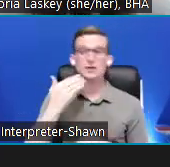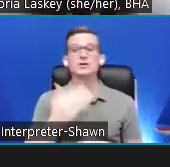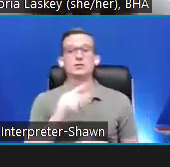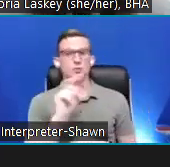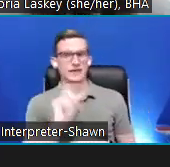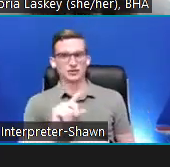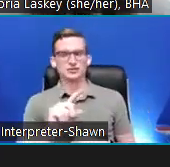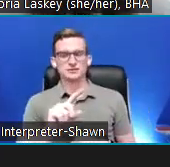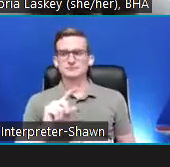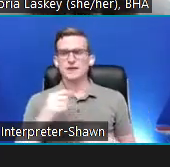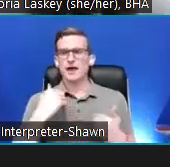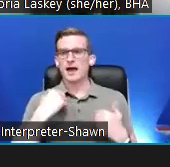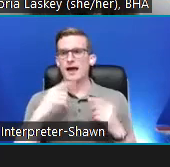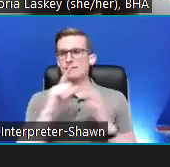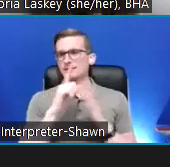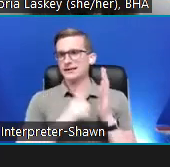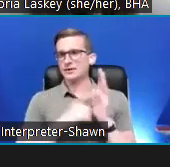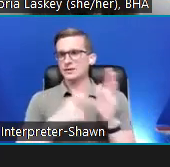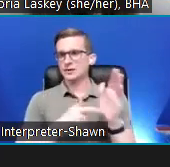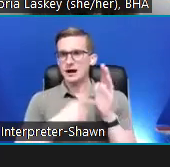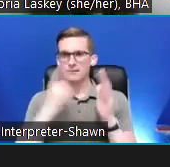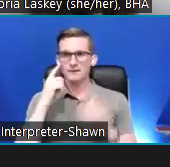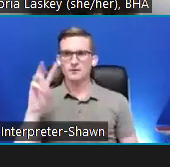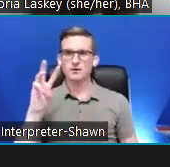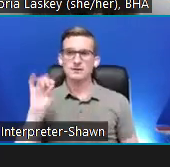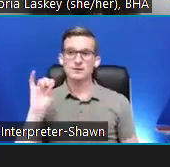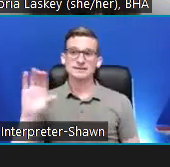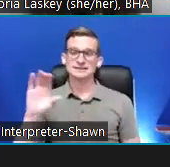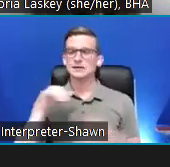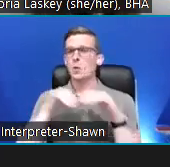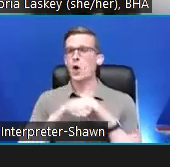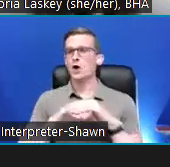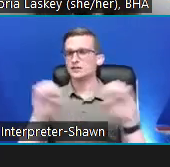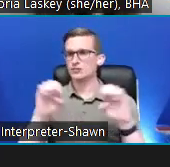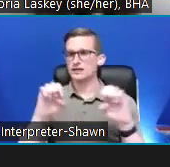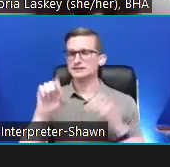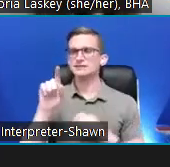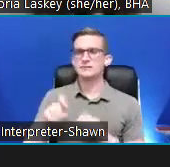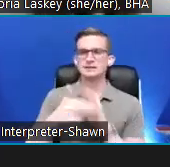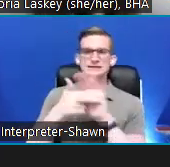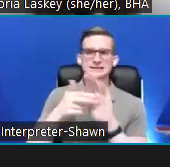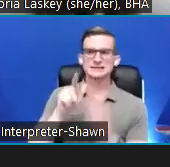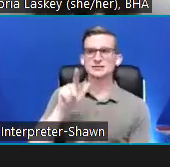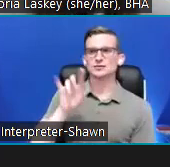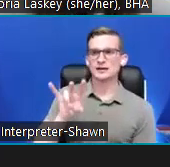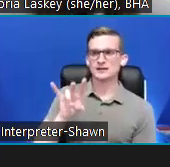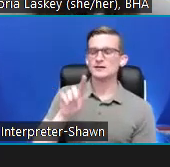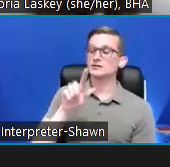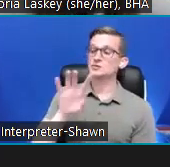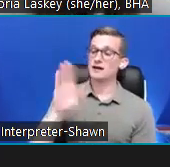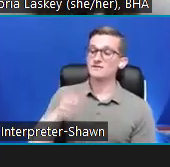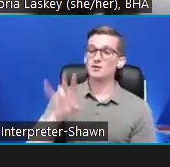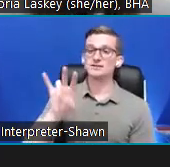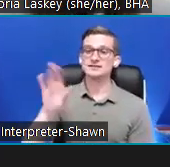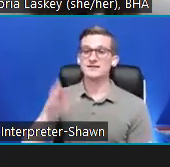for walk-in crisis or WICs to be 2765 designated. And in that, the agency has